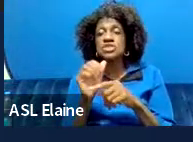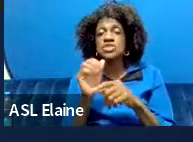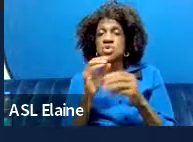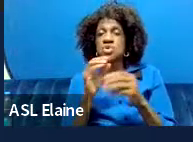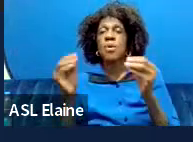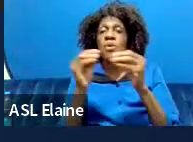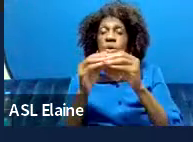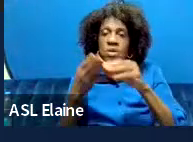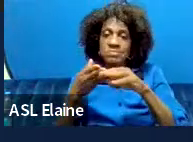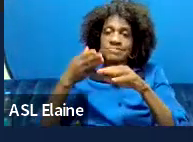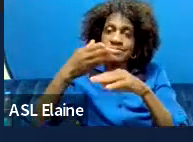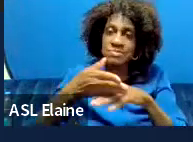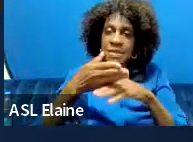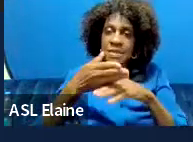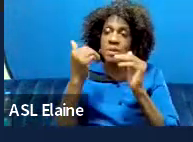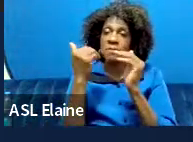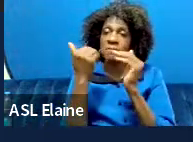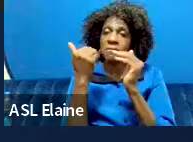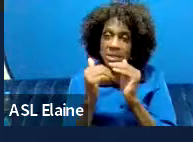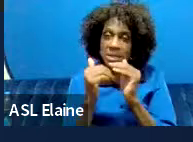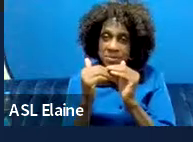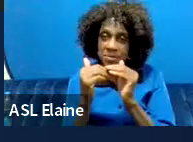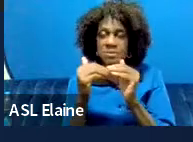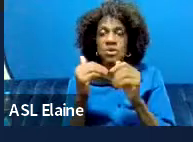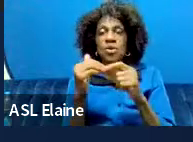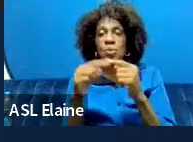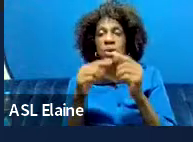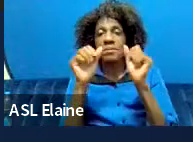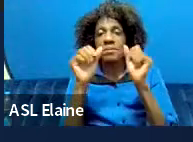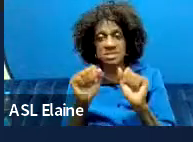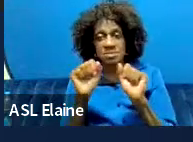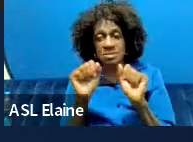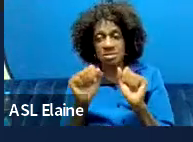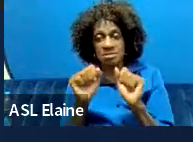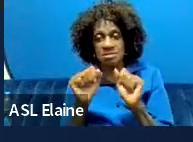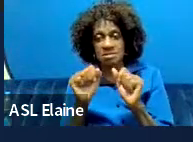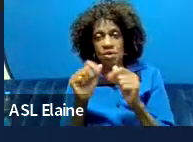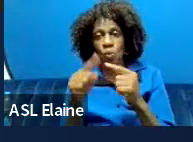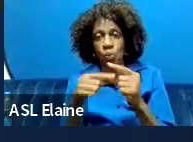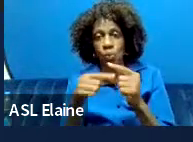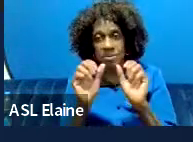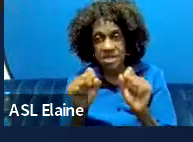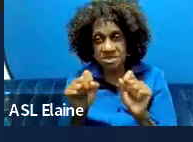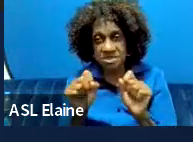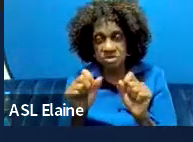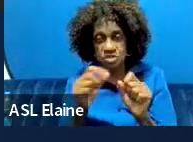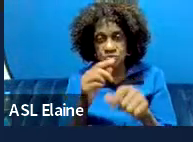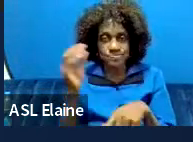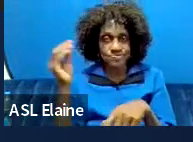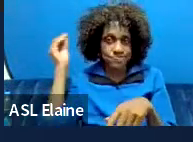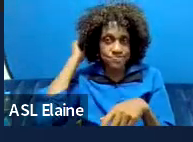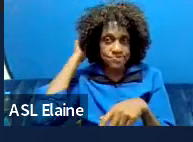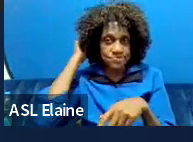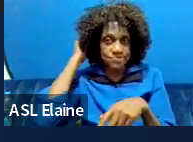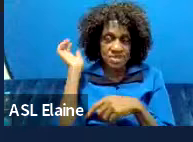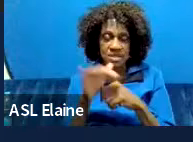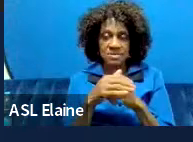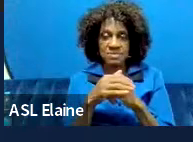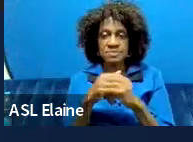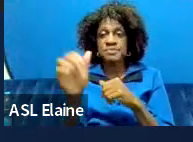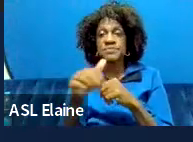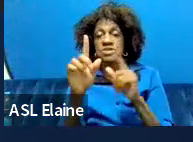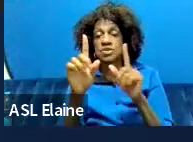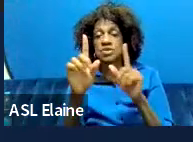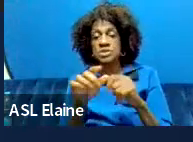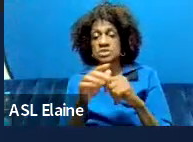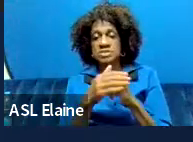go beyond the minimum if possible, when possible. So just something to keep in mind. Got another question.